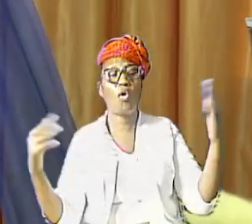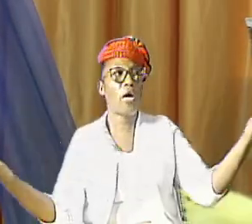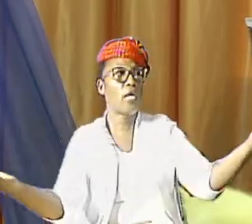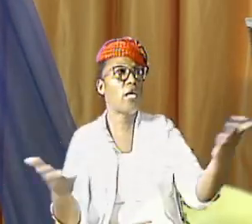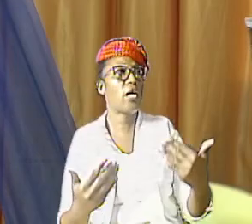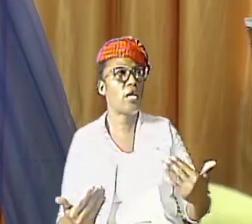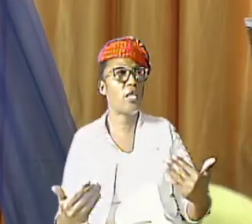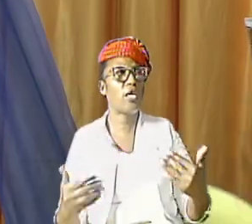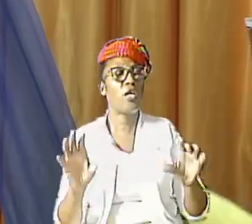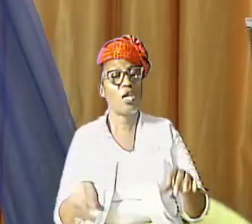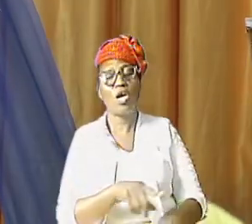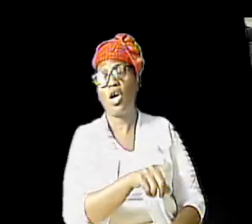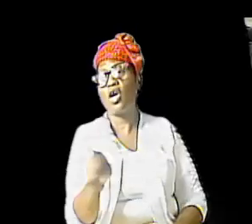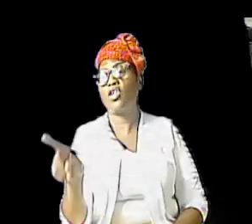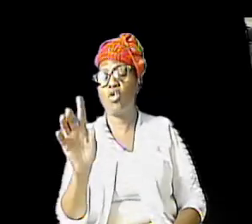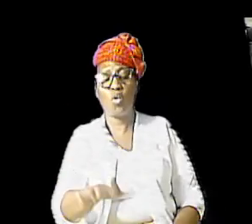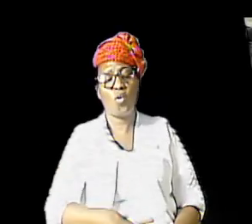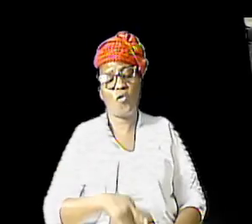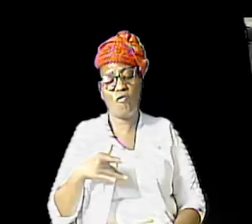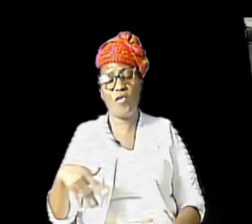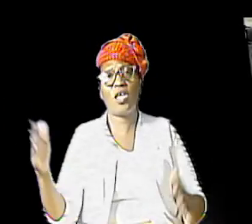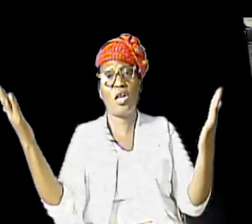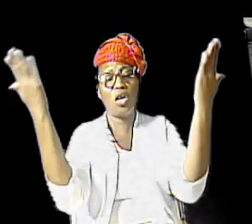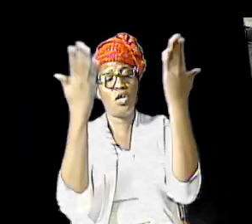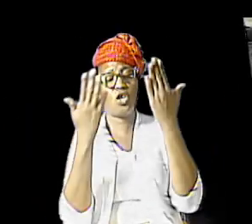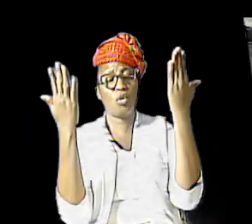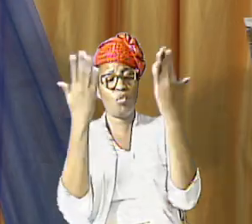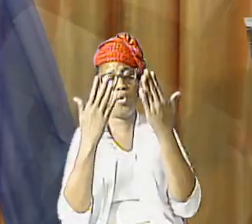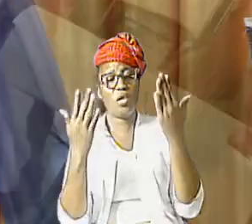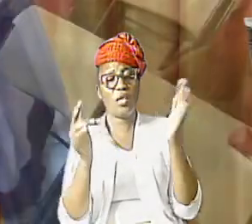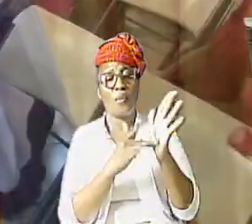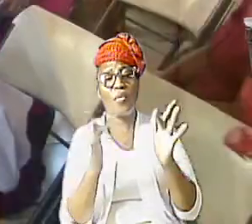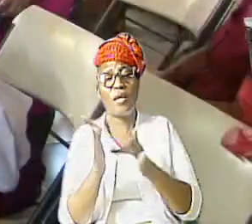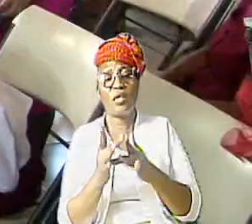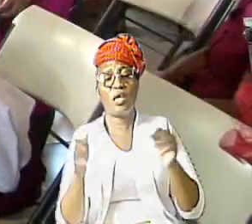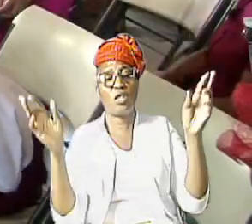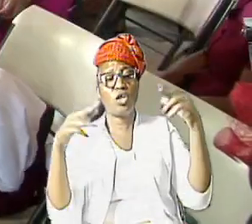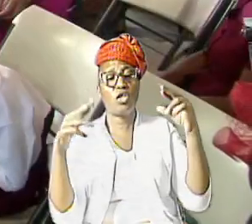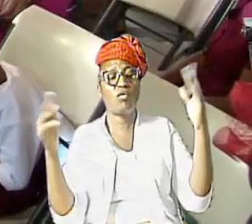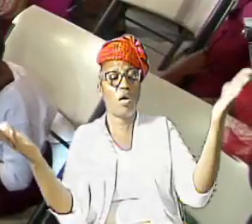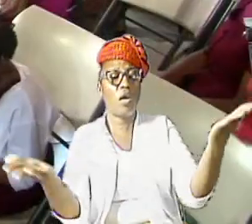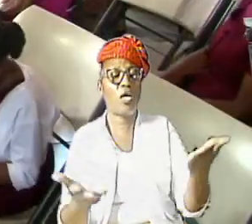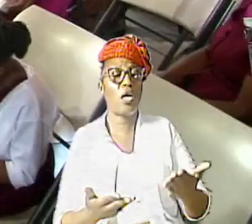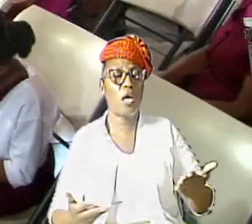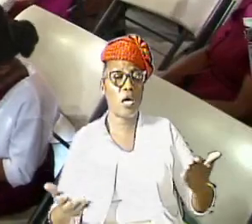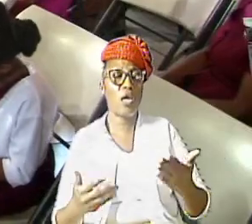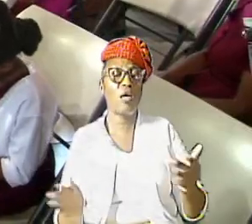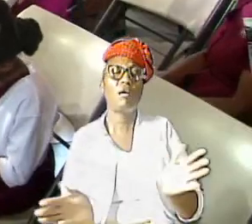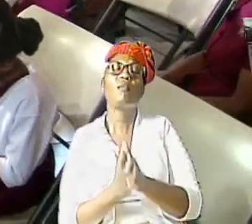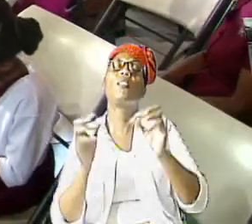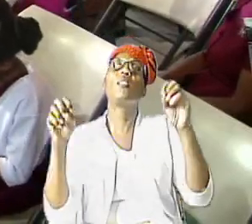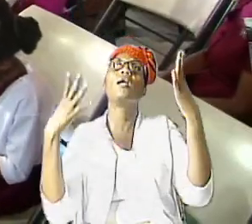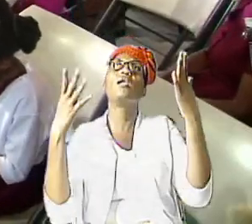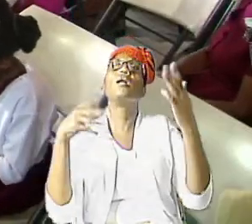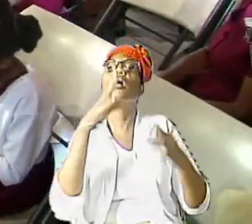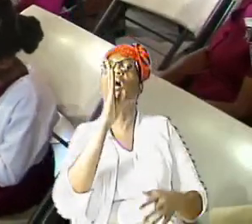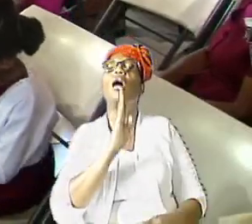here. Can't you feel his presence? He's already here. Oh,